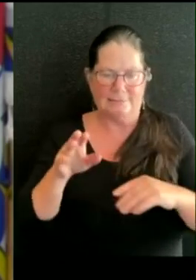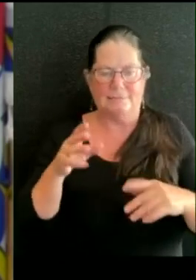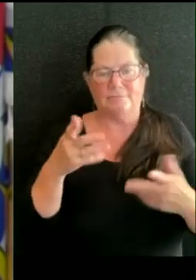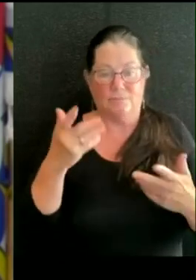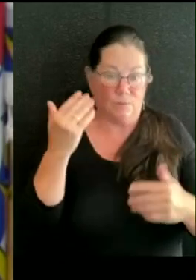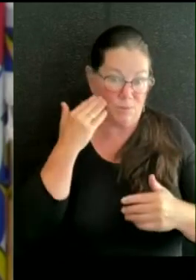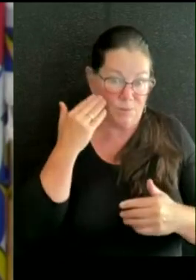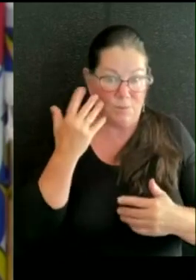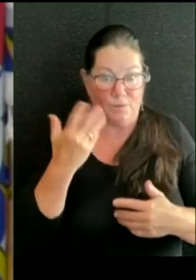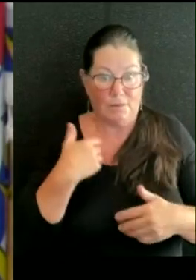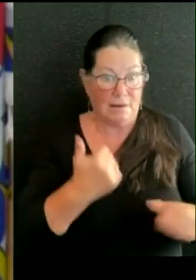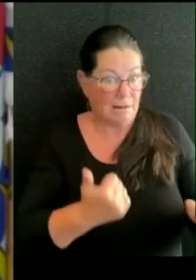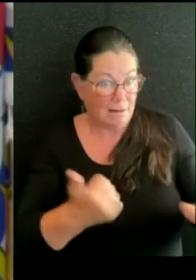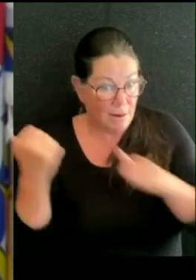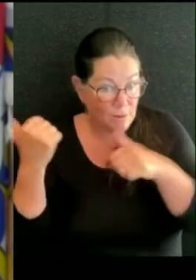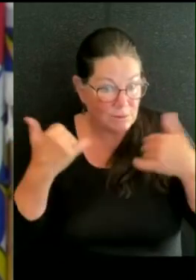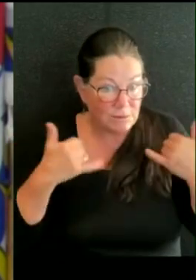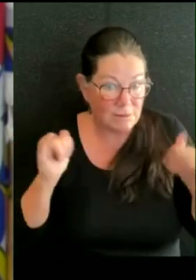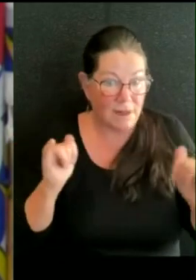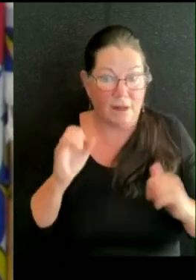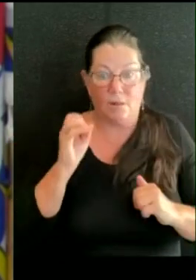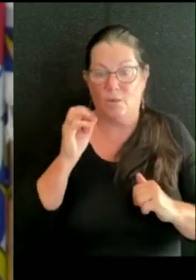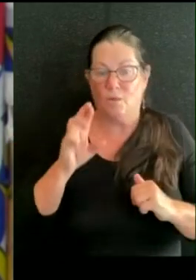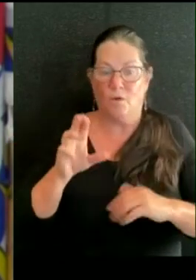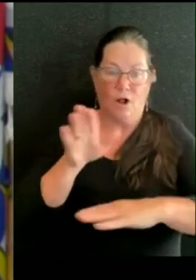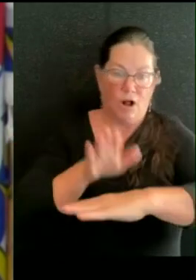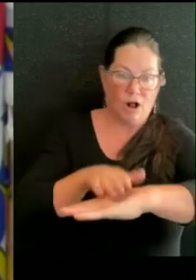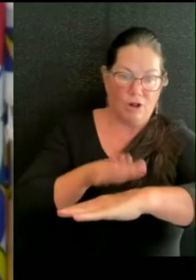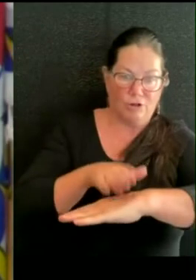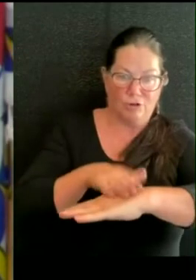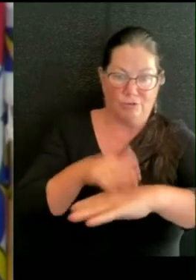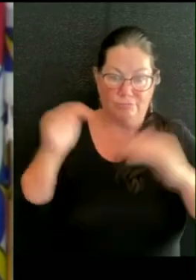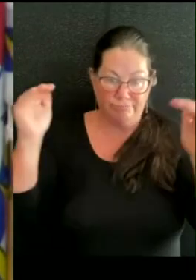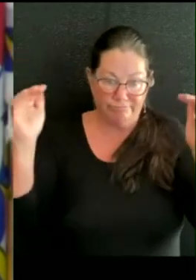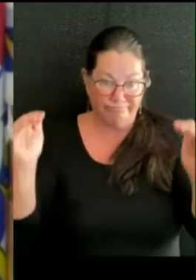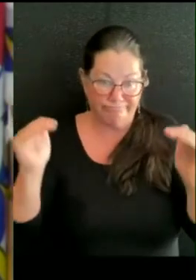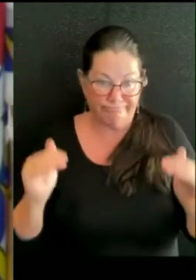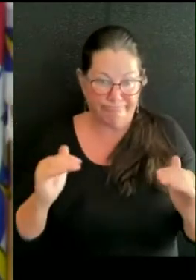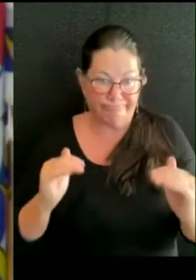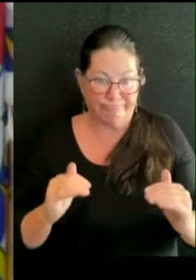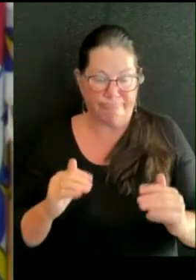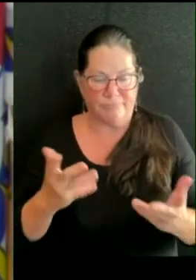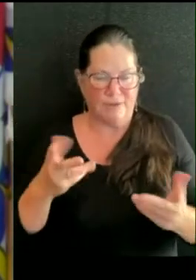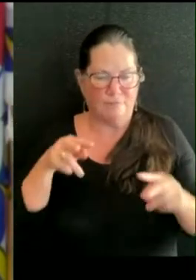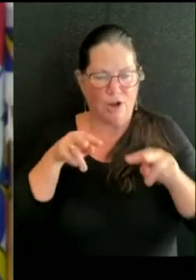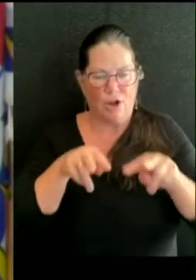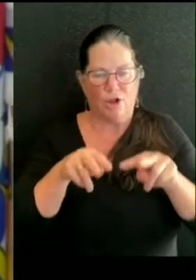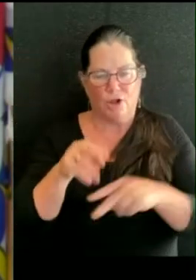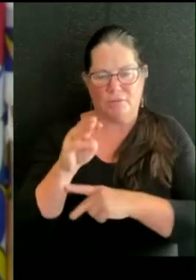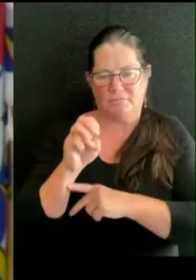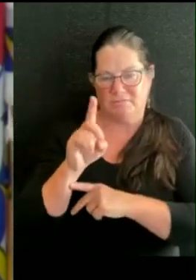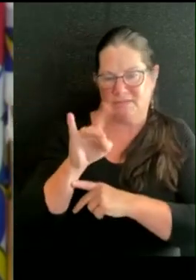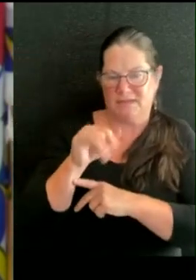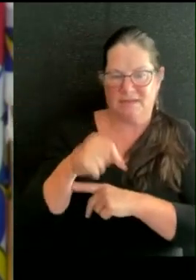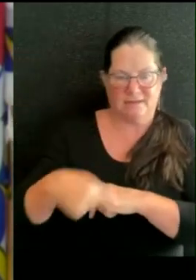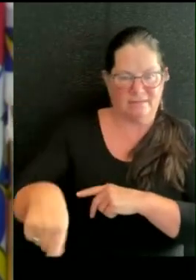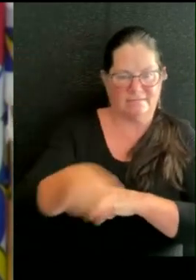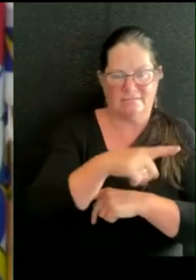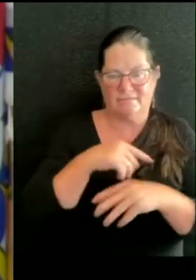So this is our final 10 a.m. media conference, and people are probably asking, what does the future